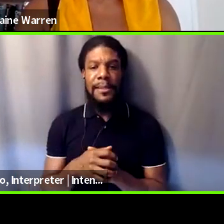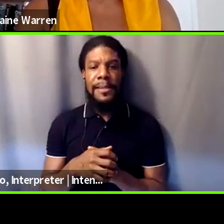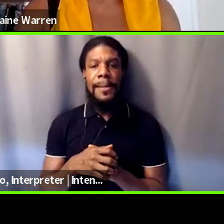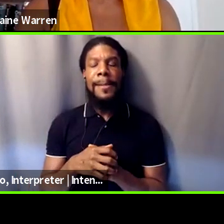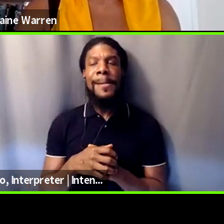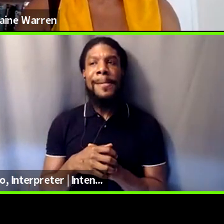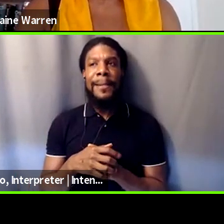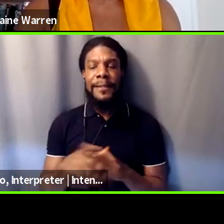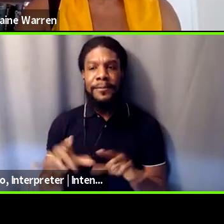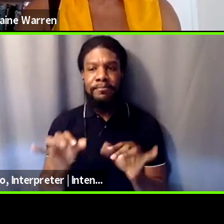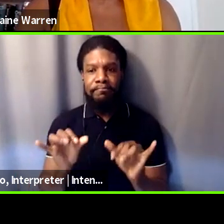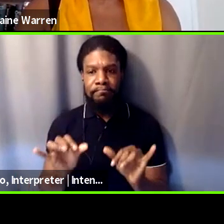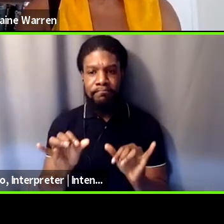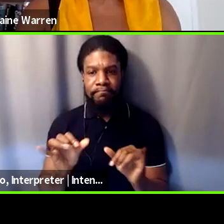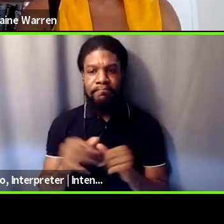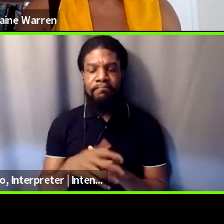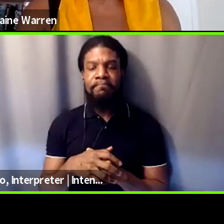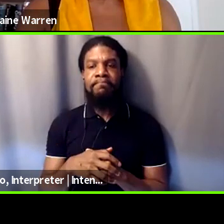Absolutely.